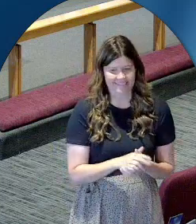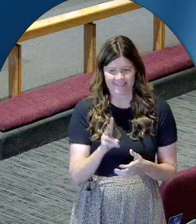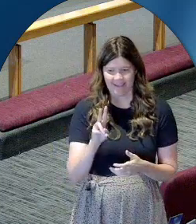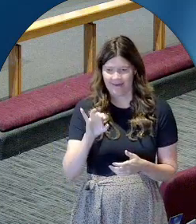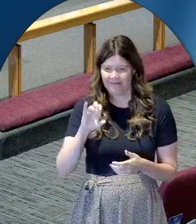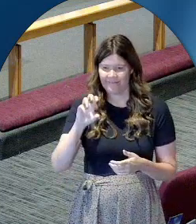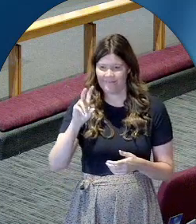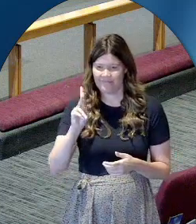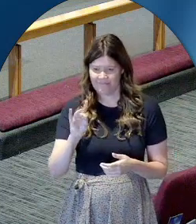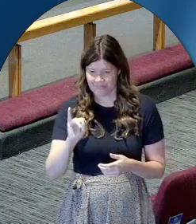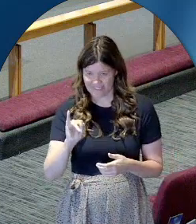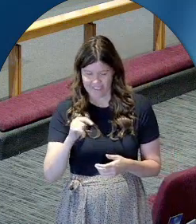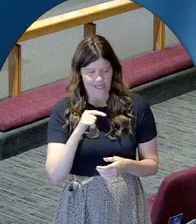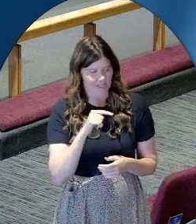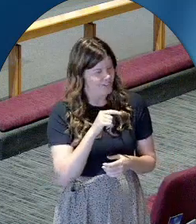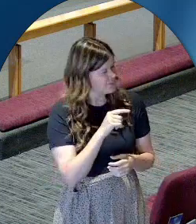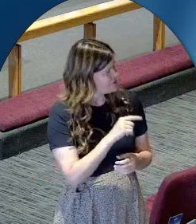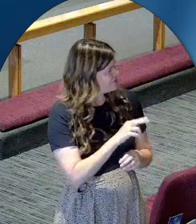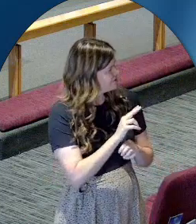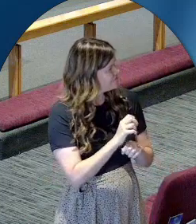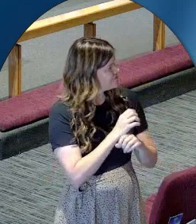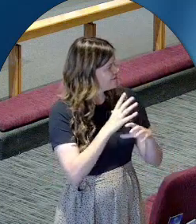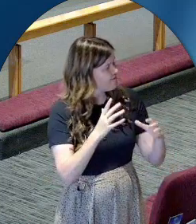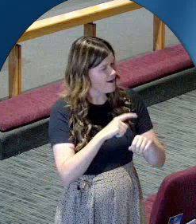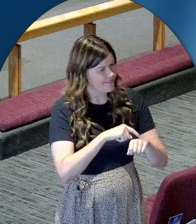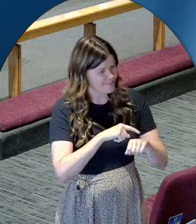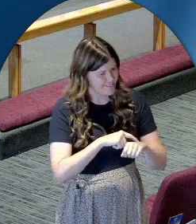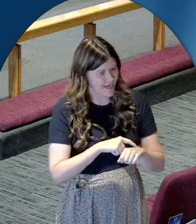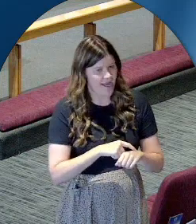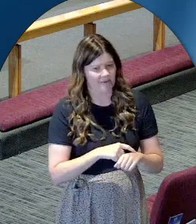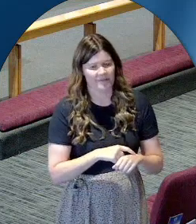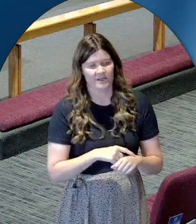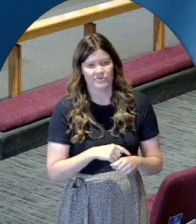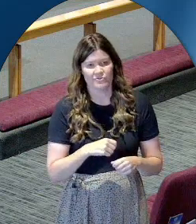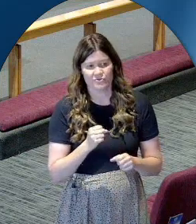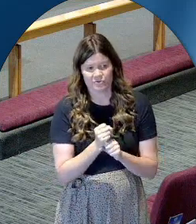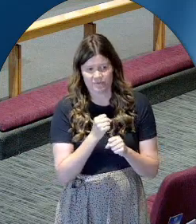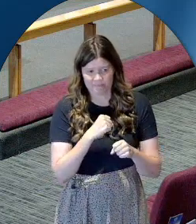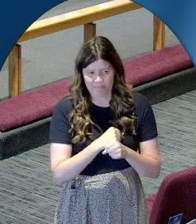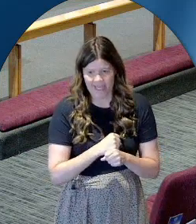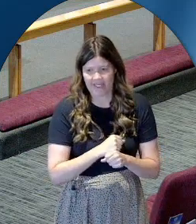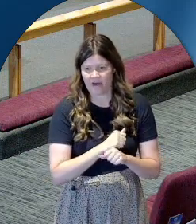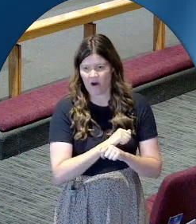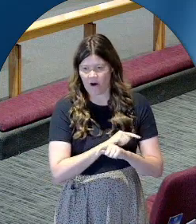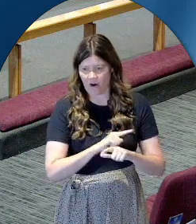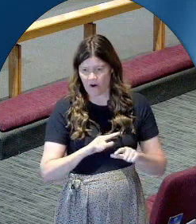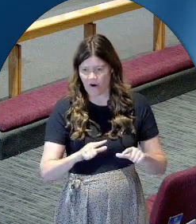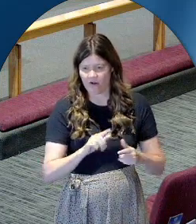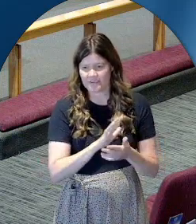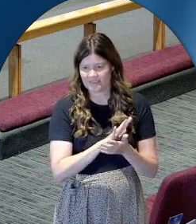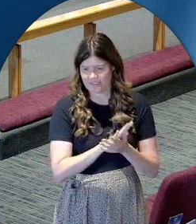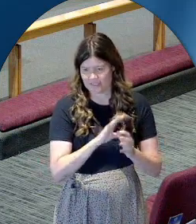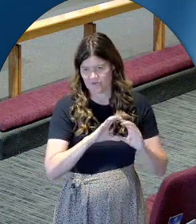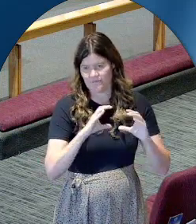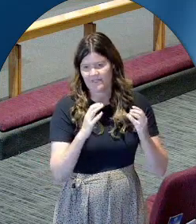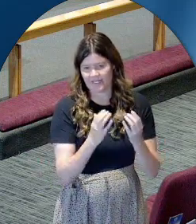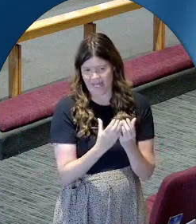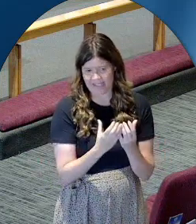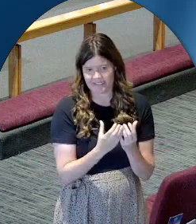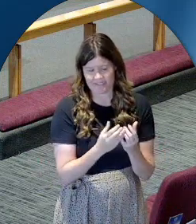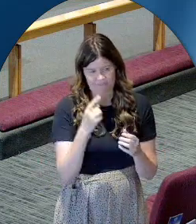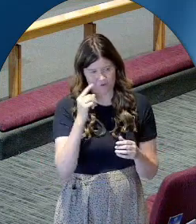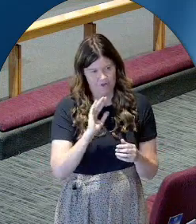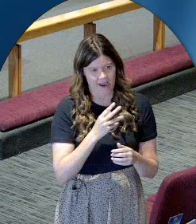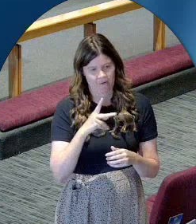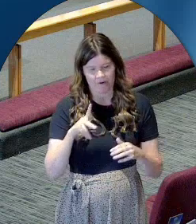Vicki dedicates a great deal of time and effort to custom making each Sunday school class for our preschoolers, and we're